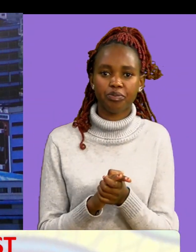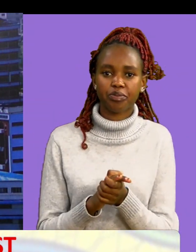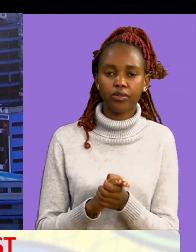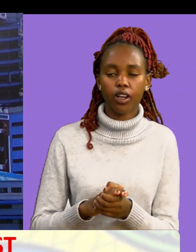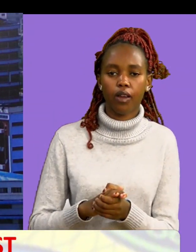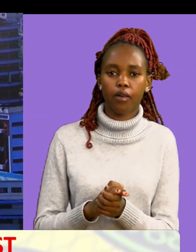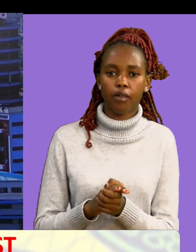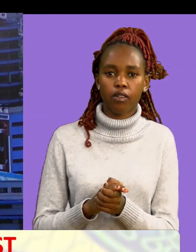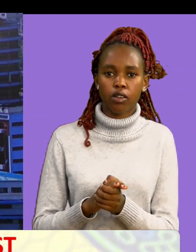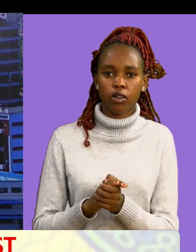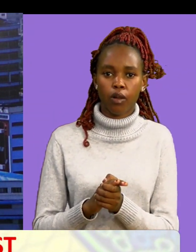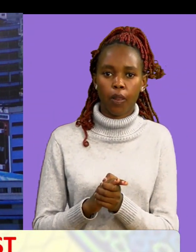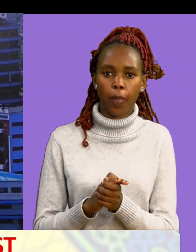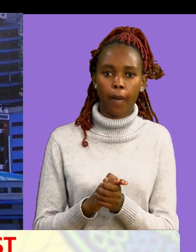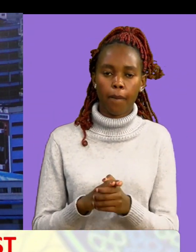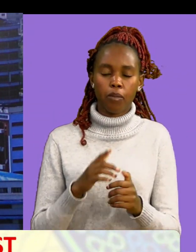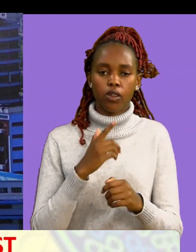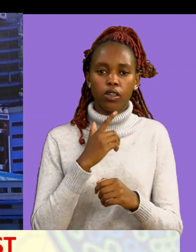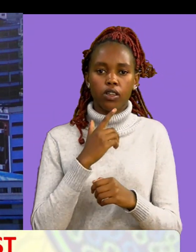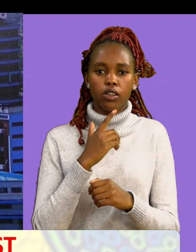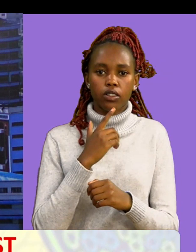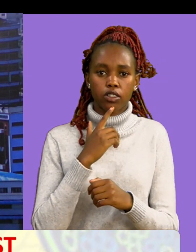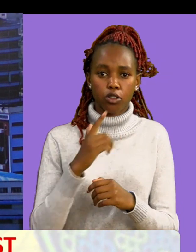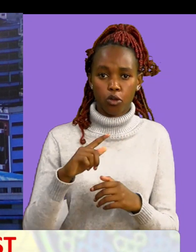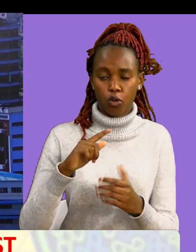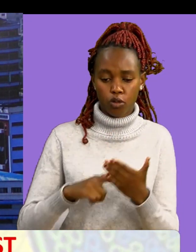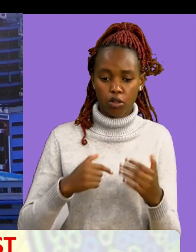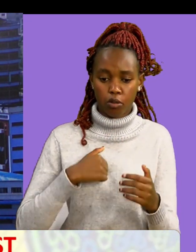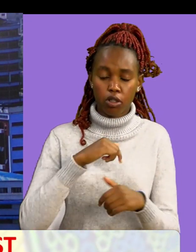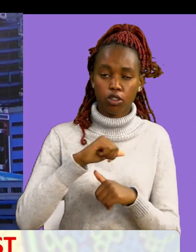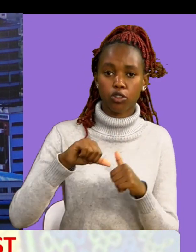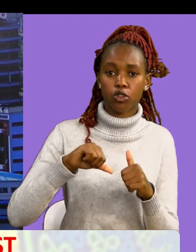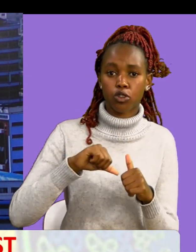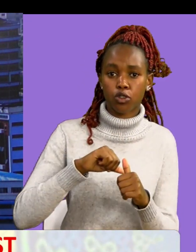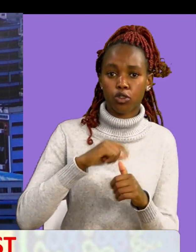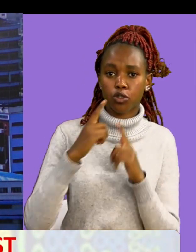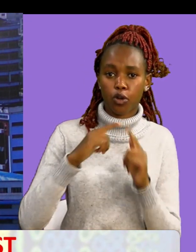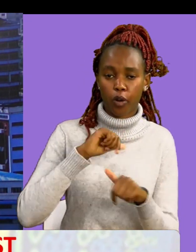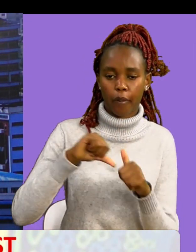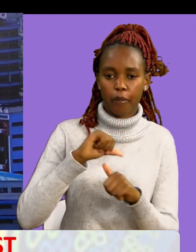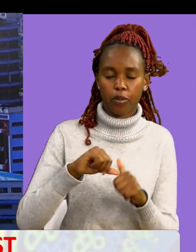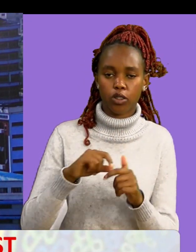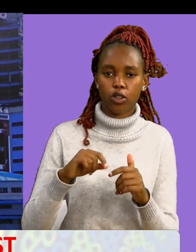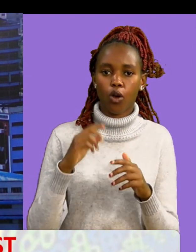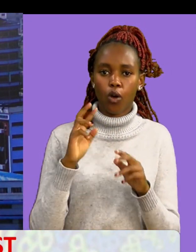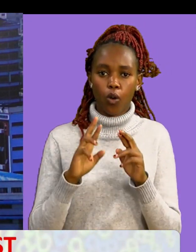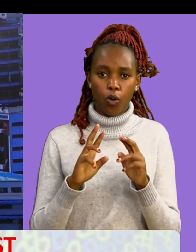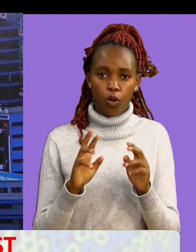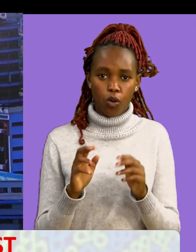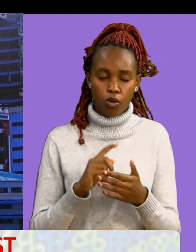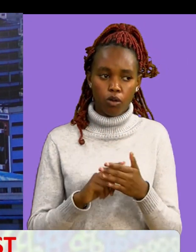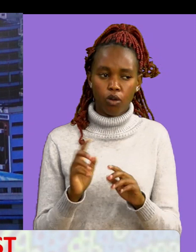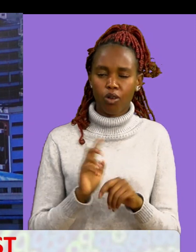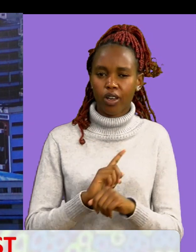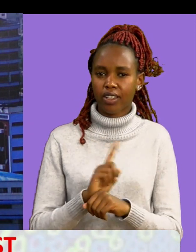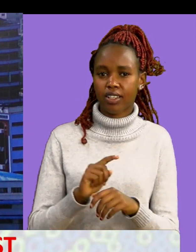again, let me just plug you what I was talking about tukianza a show, the fact that International Day of Persons with Disability. Today is